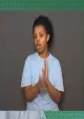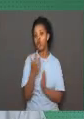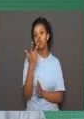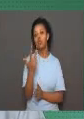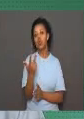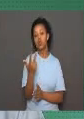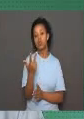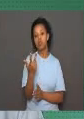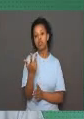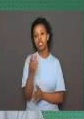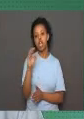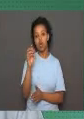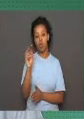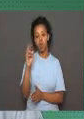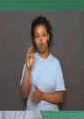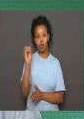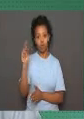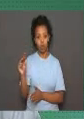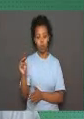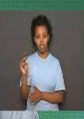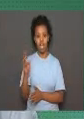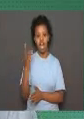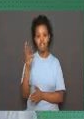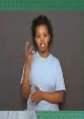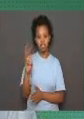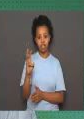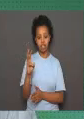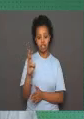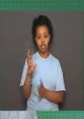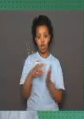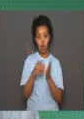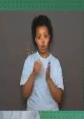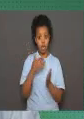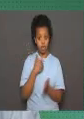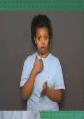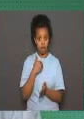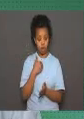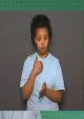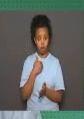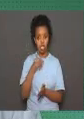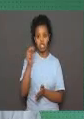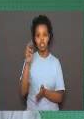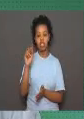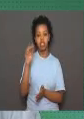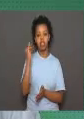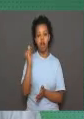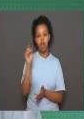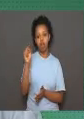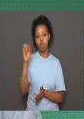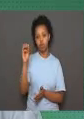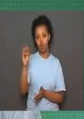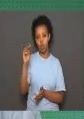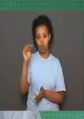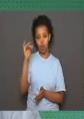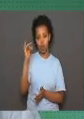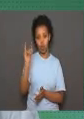3 copies of chromosome 16, which is known as trisomy 16,